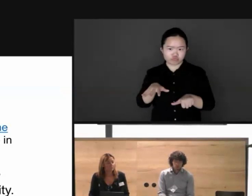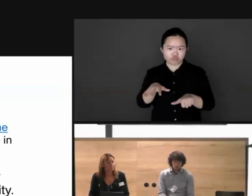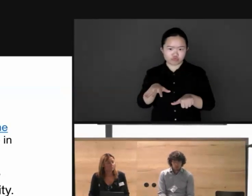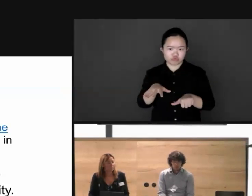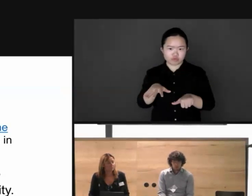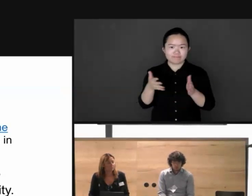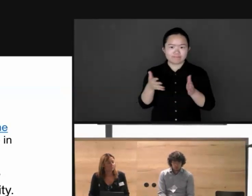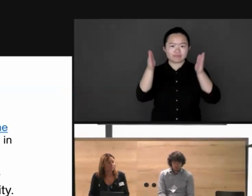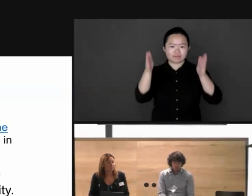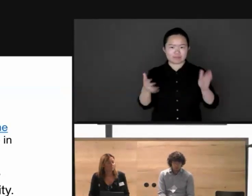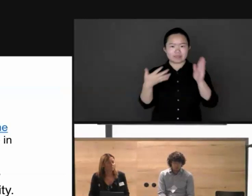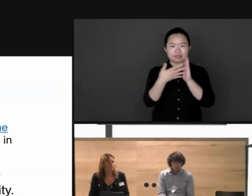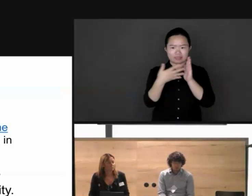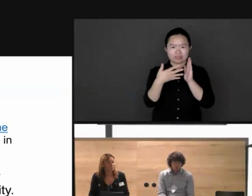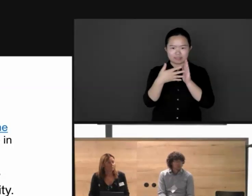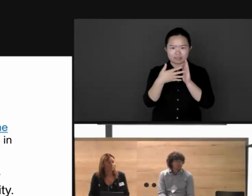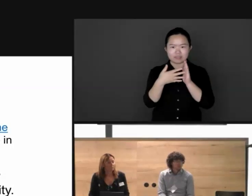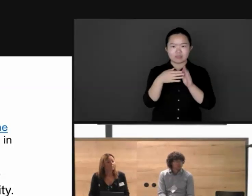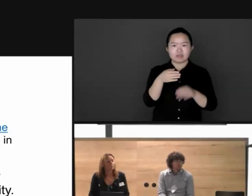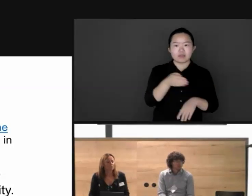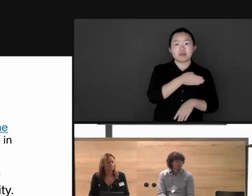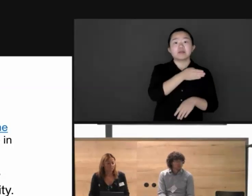that test results are correct.